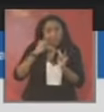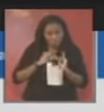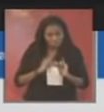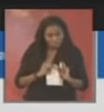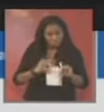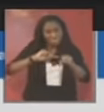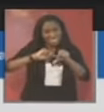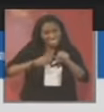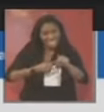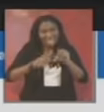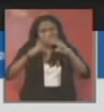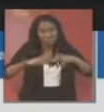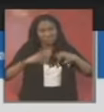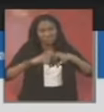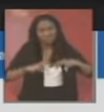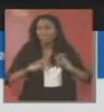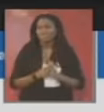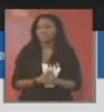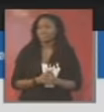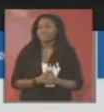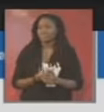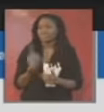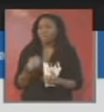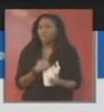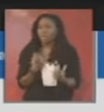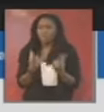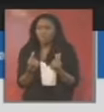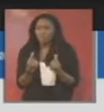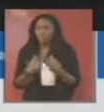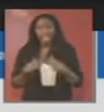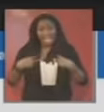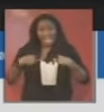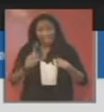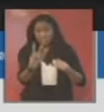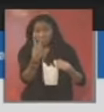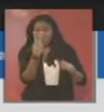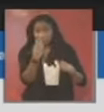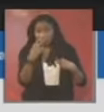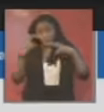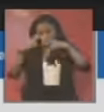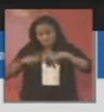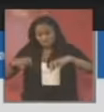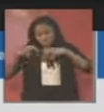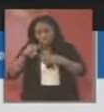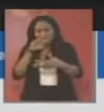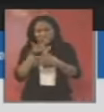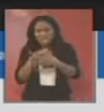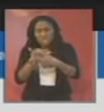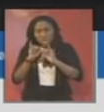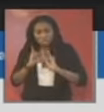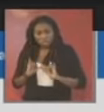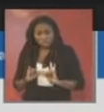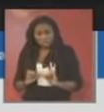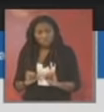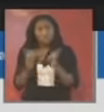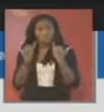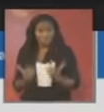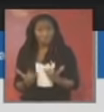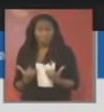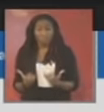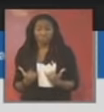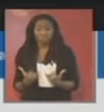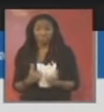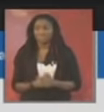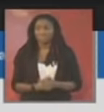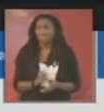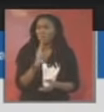Ministry of Health in a number of areas. For example, there are 2 ongoing research studies in which we collaborate. One is the Solidarity